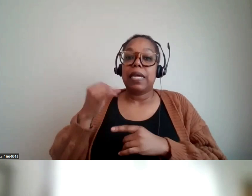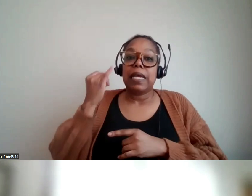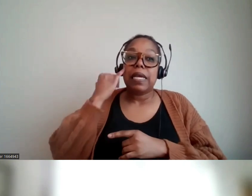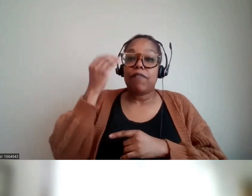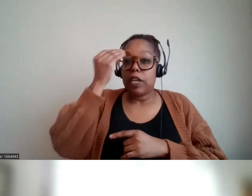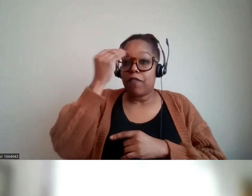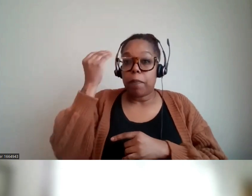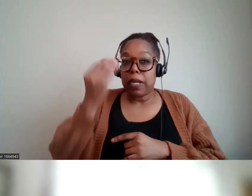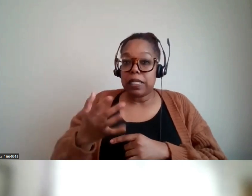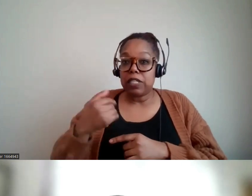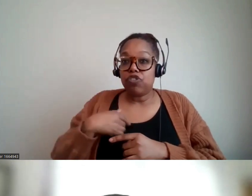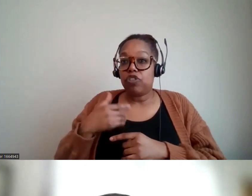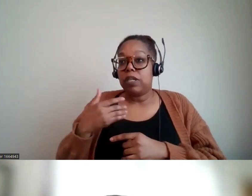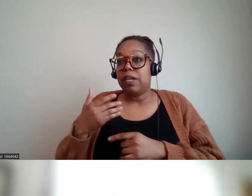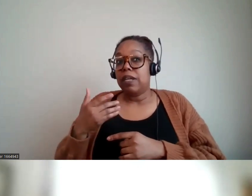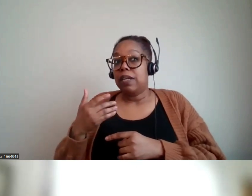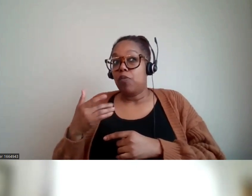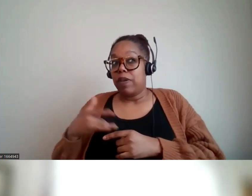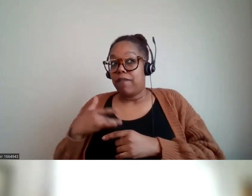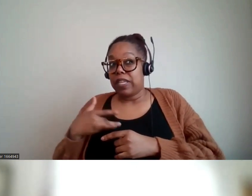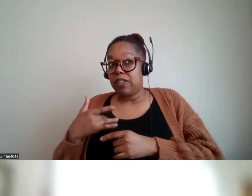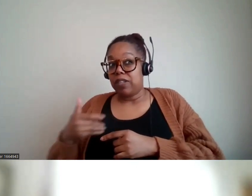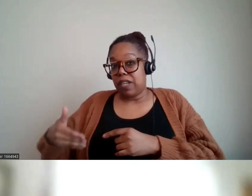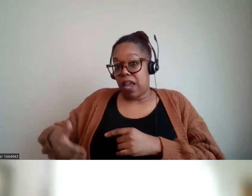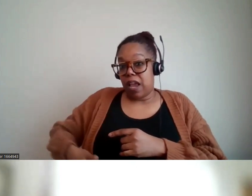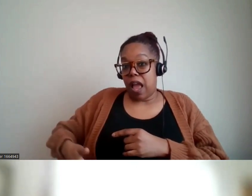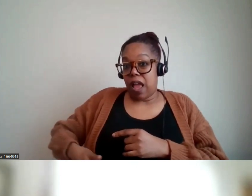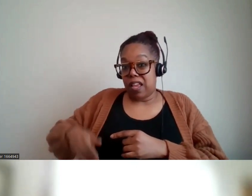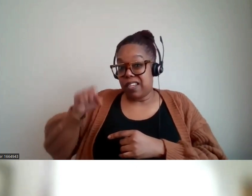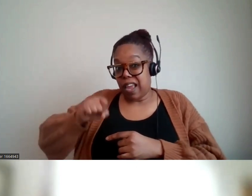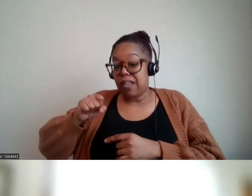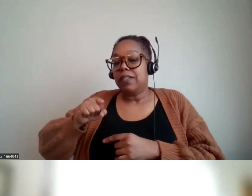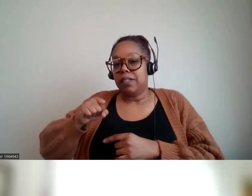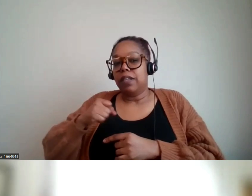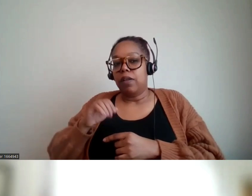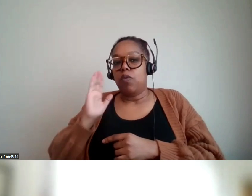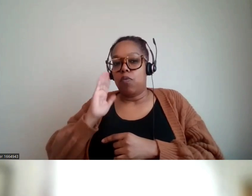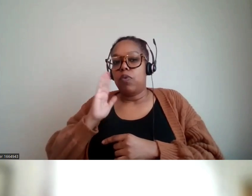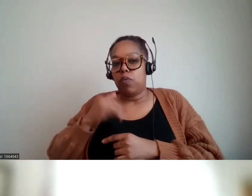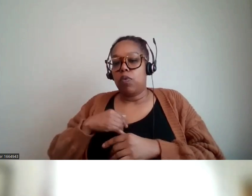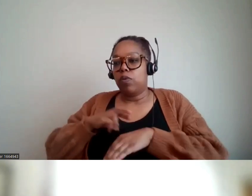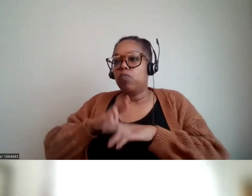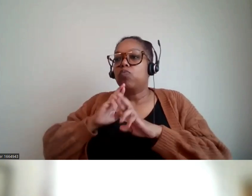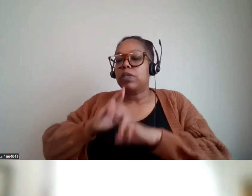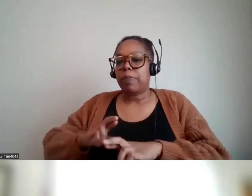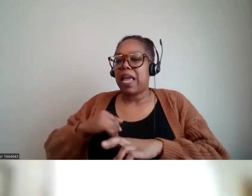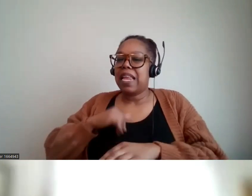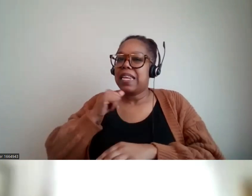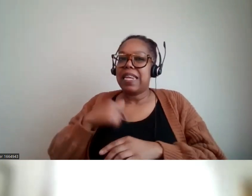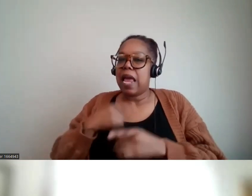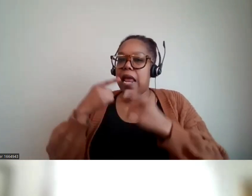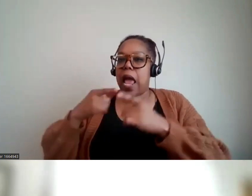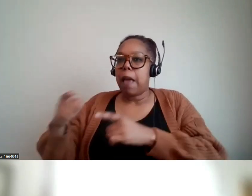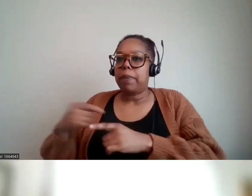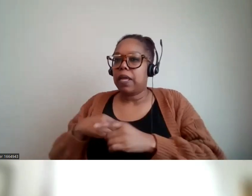across warrants it, then that might be the response. And that does happen, and not a lot every year in Connecticut,